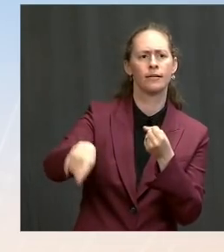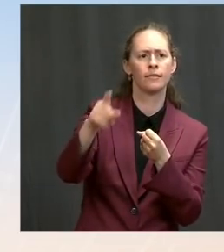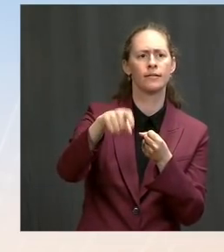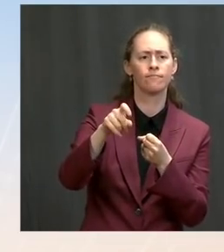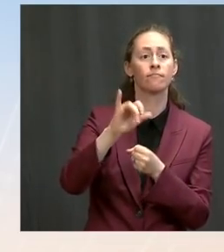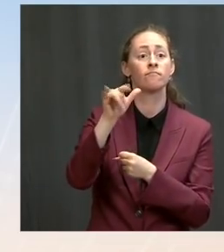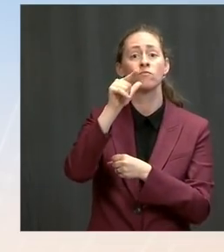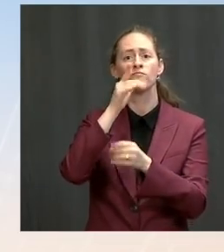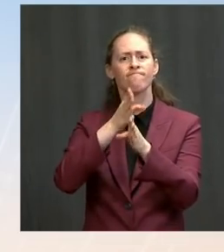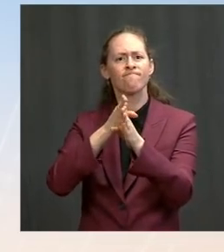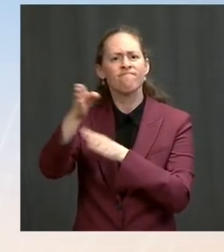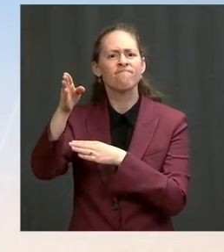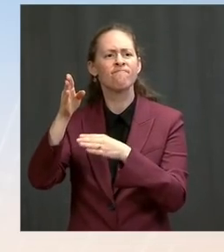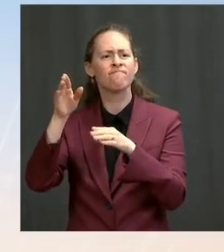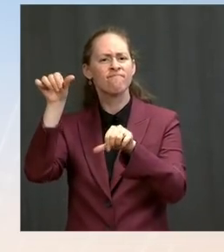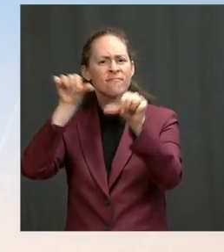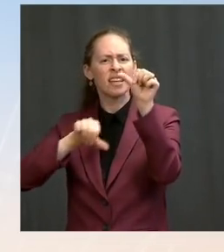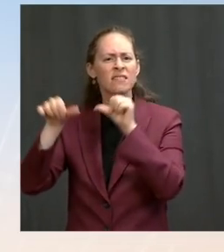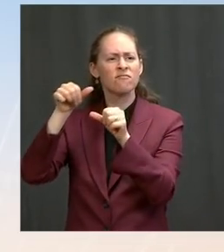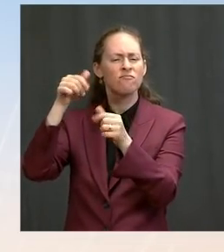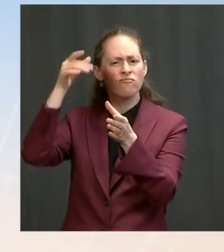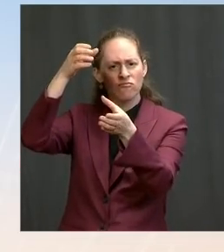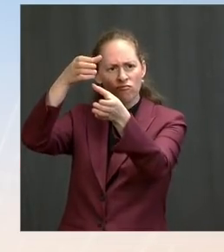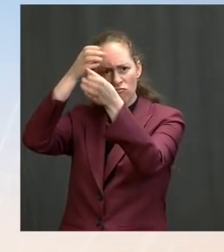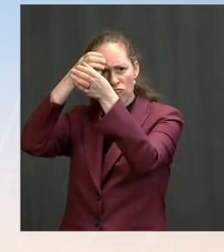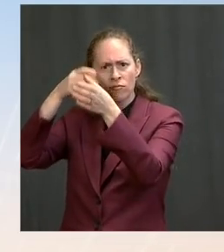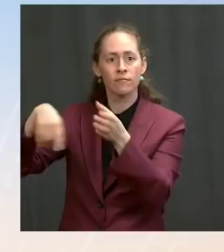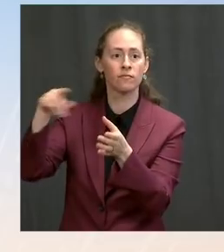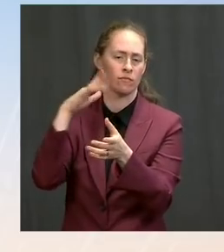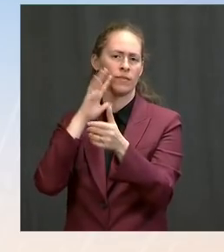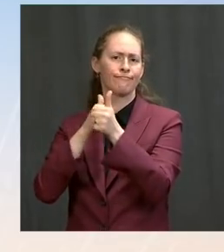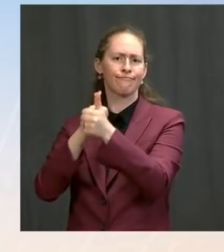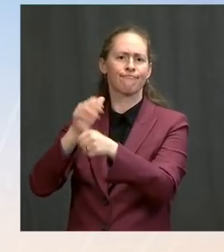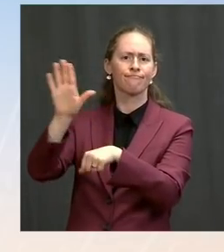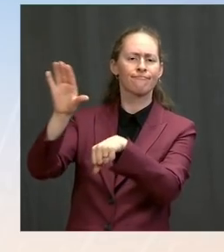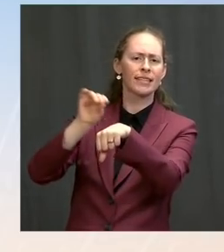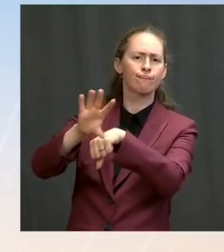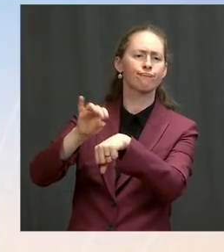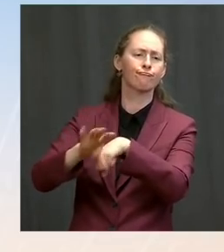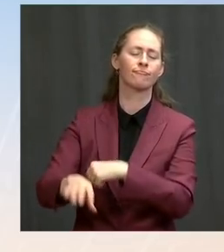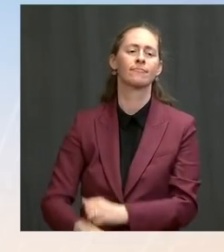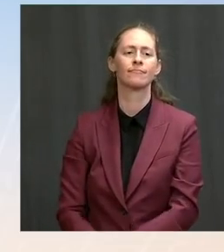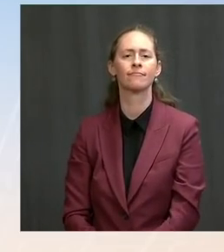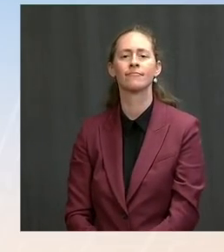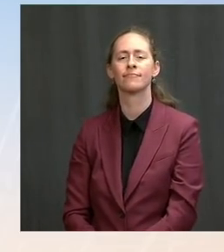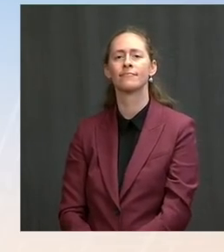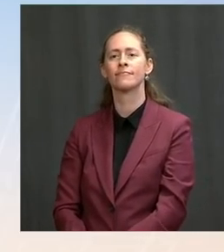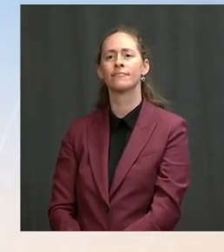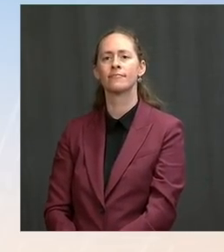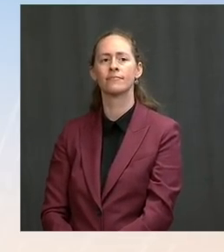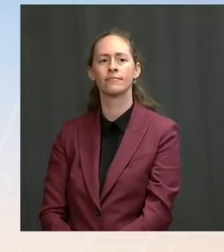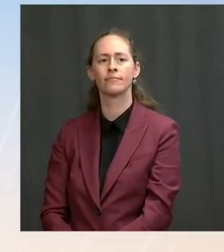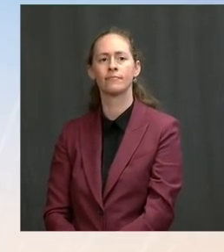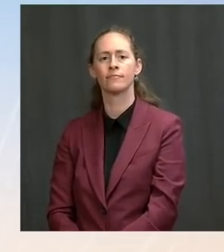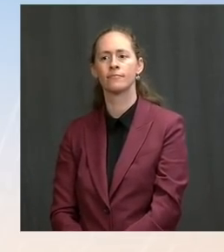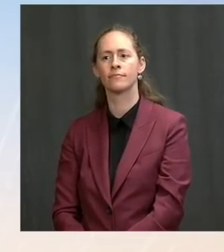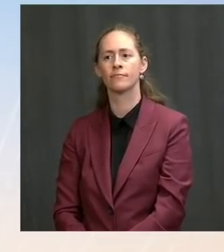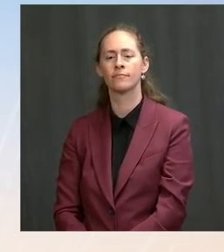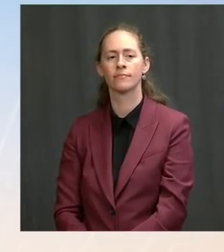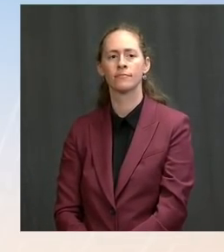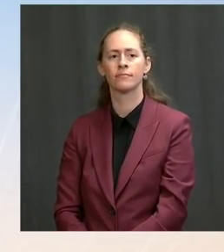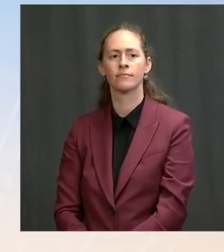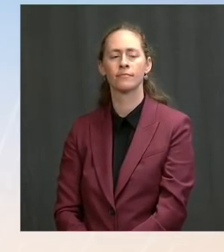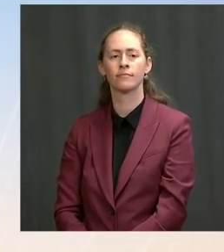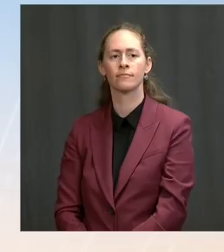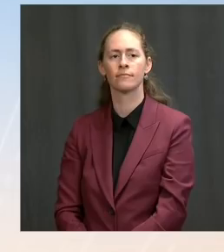to inform how EPA does its job and accomplish its mission. Thank you for my question. Do you support